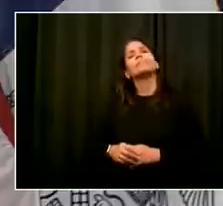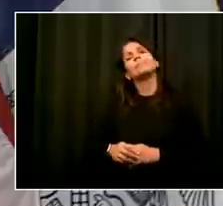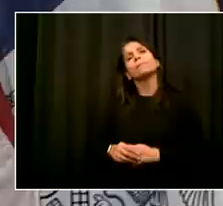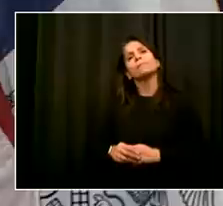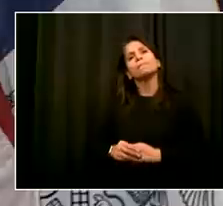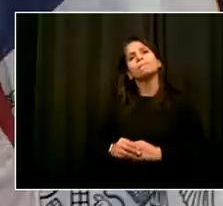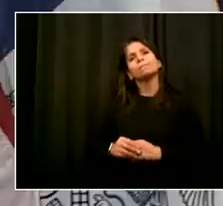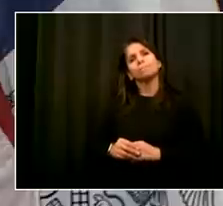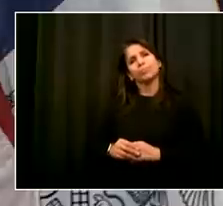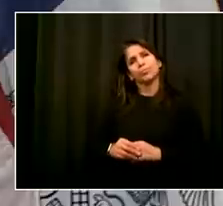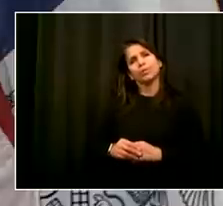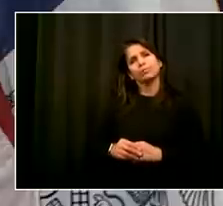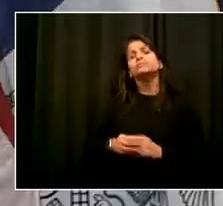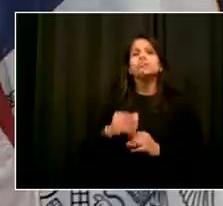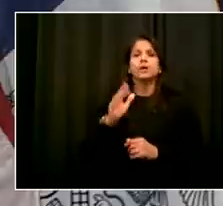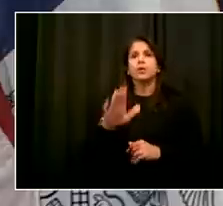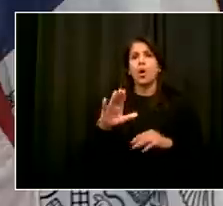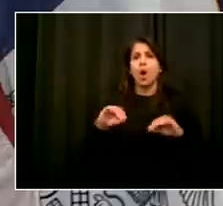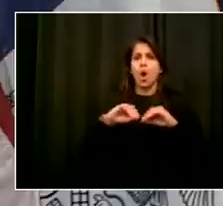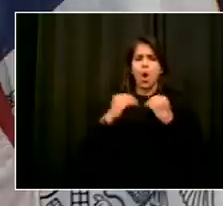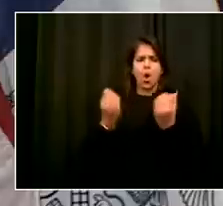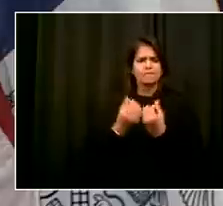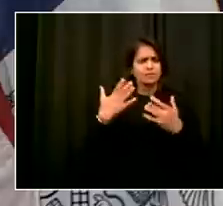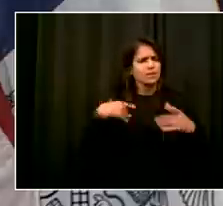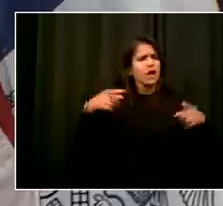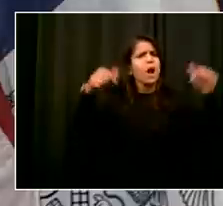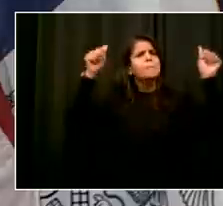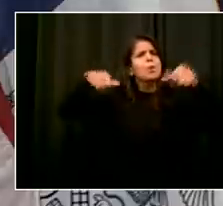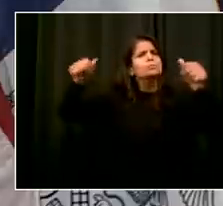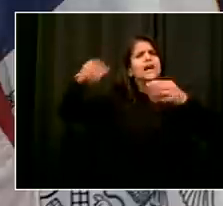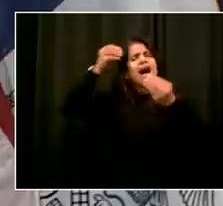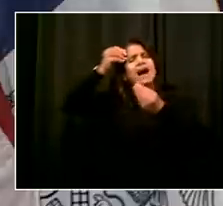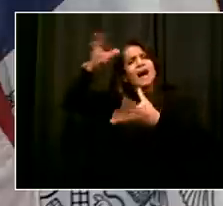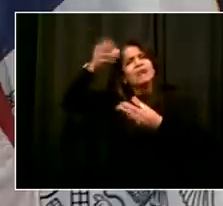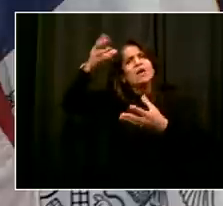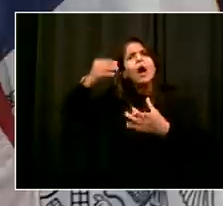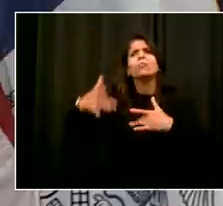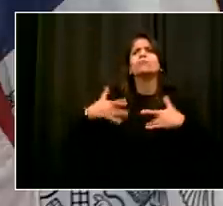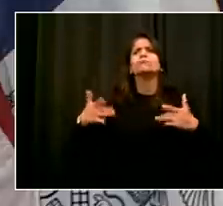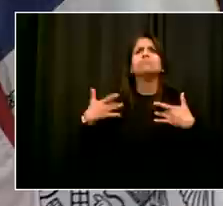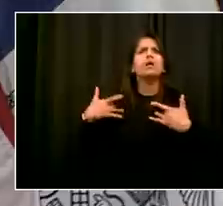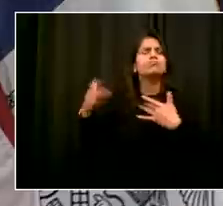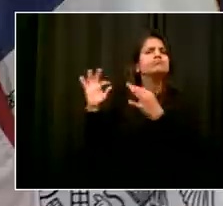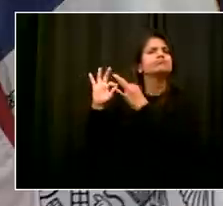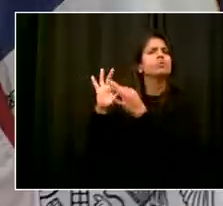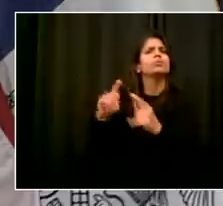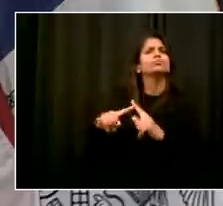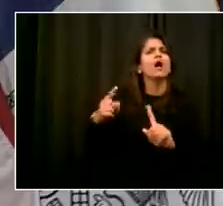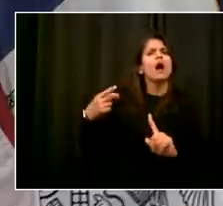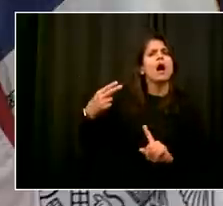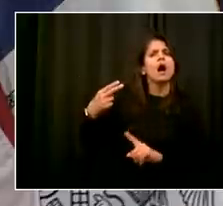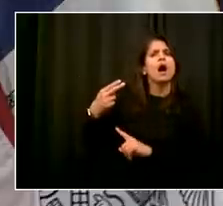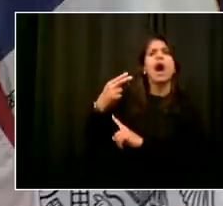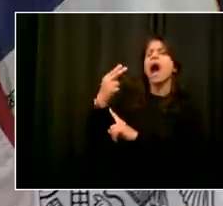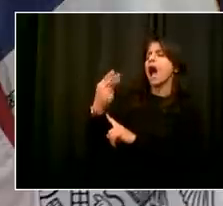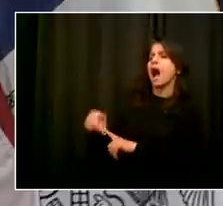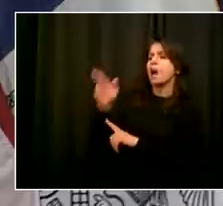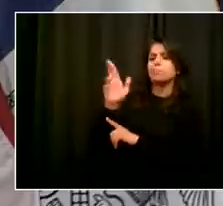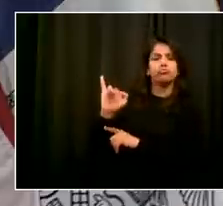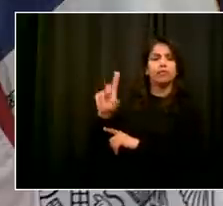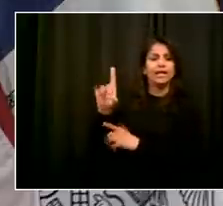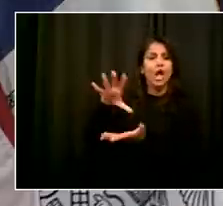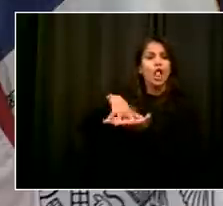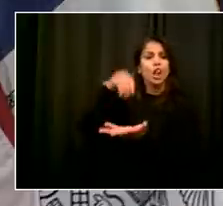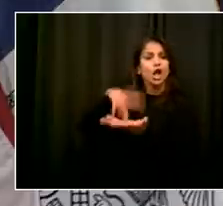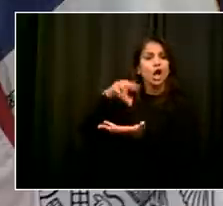when can we expect to see that data? If that data is collected in that fashion, I don't know the history, honestly,